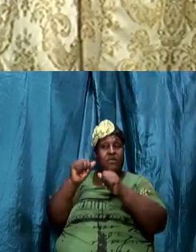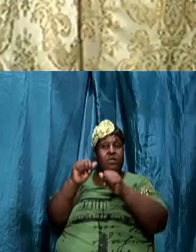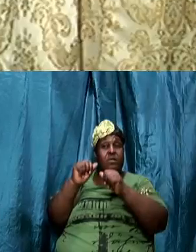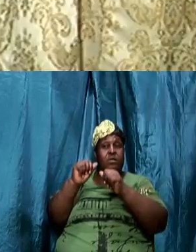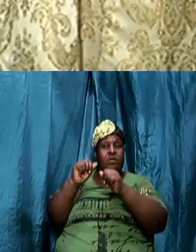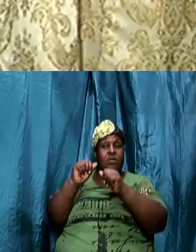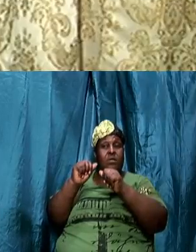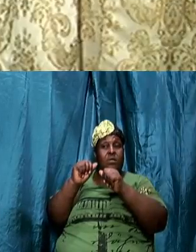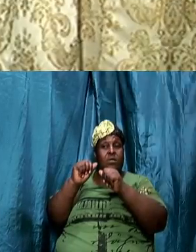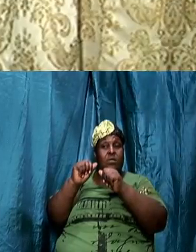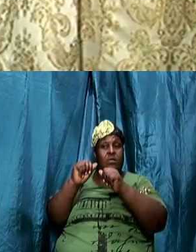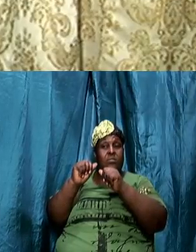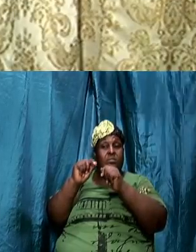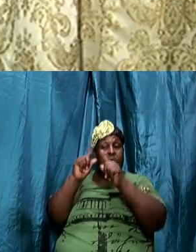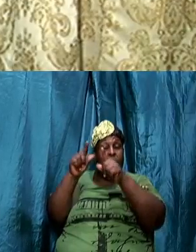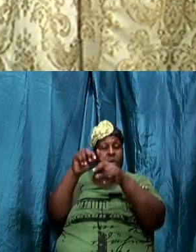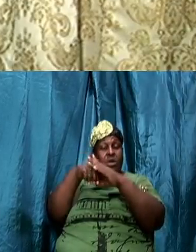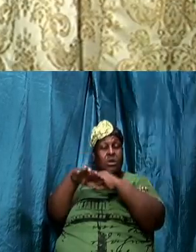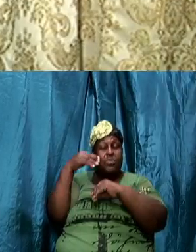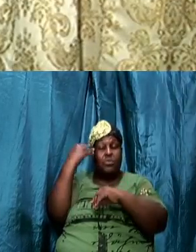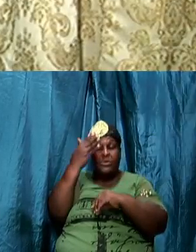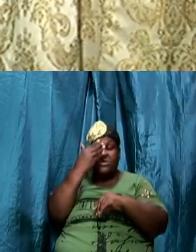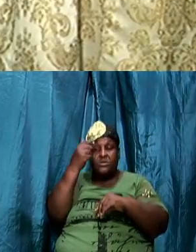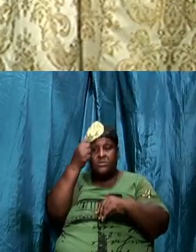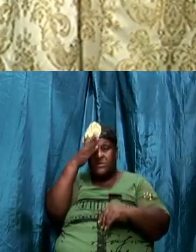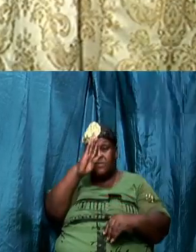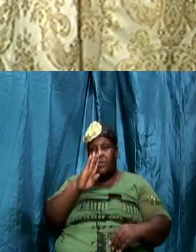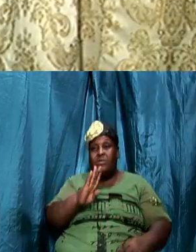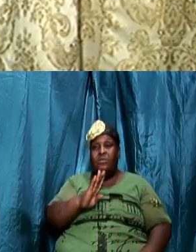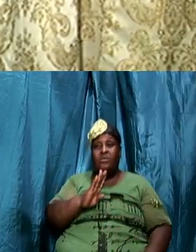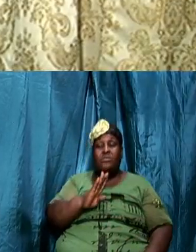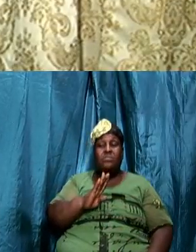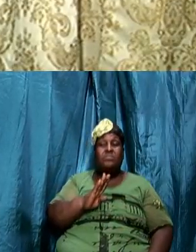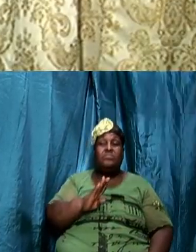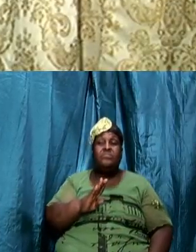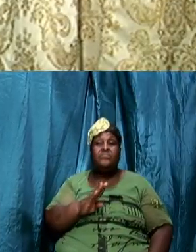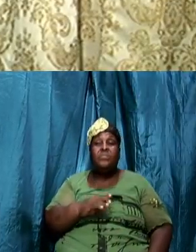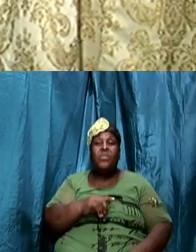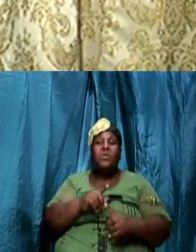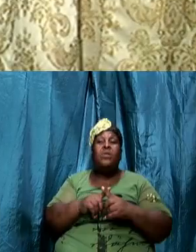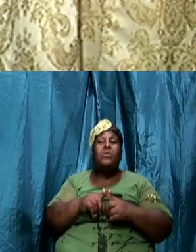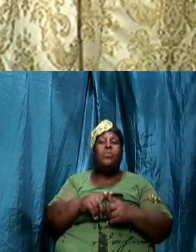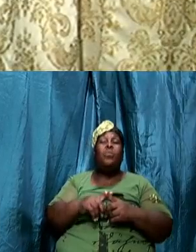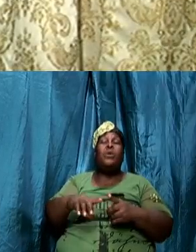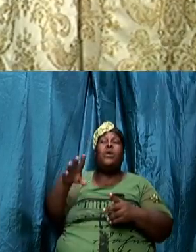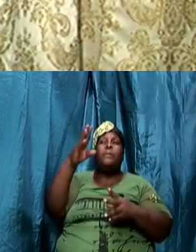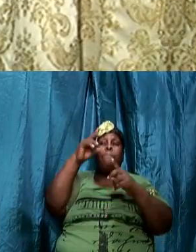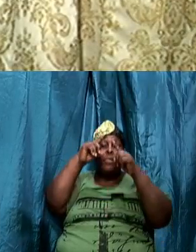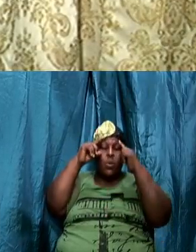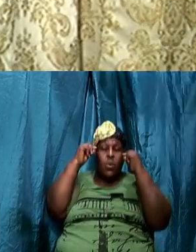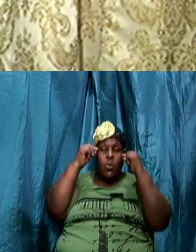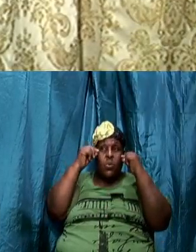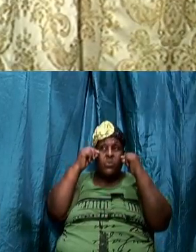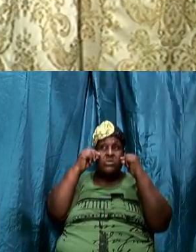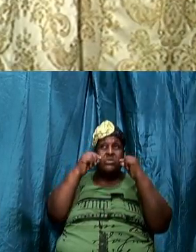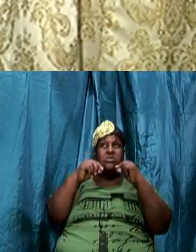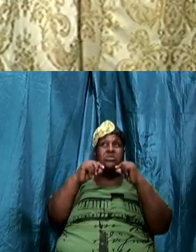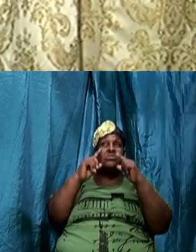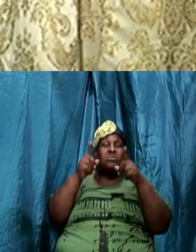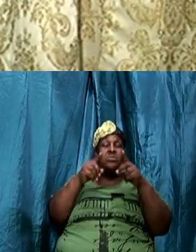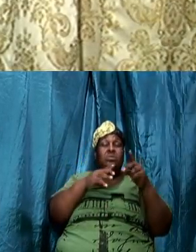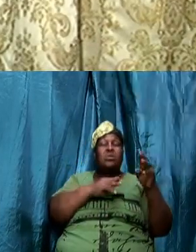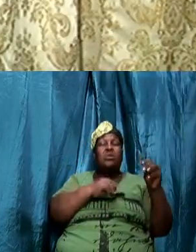the person who God said of him, when Moses go down to talk to Pharaoh, I'm going to make Aaron be